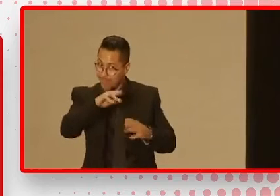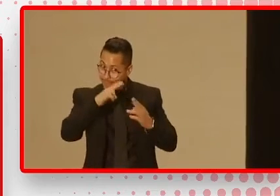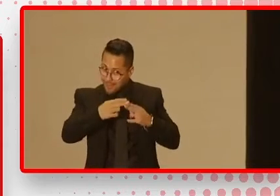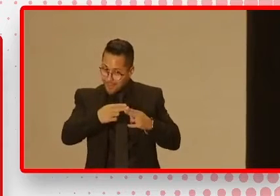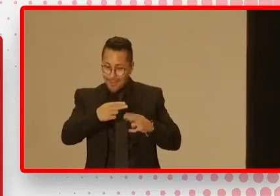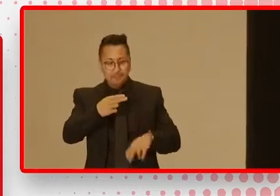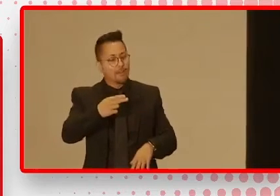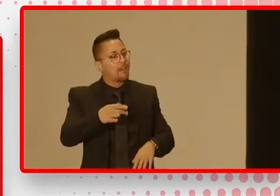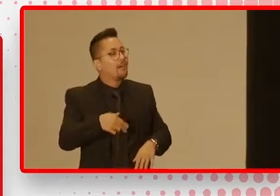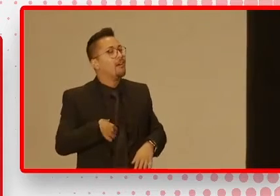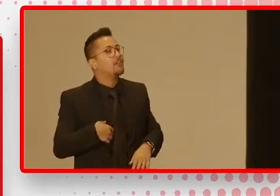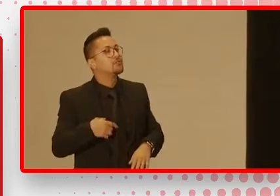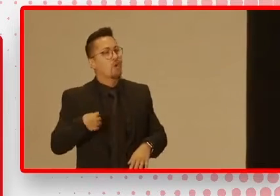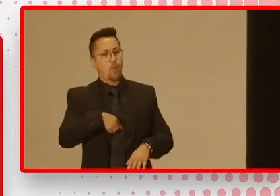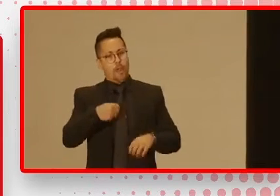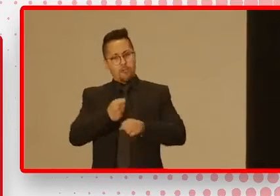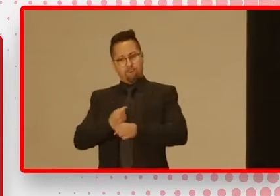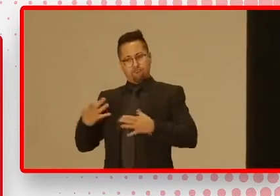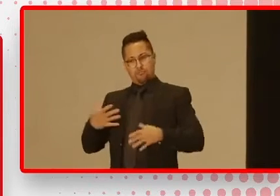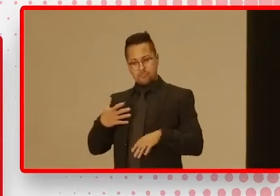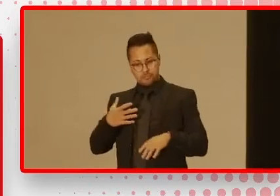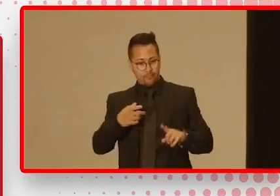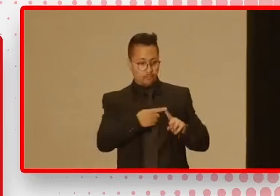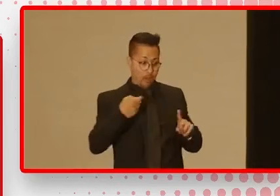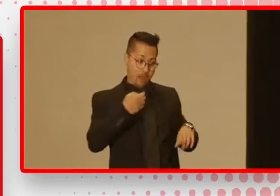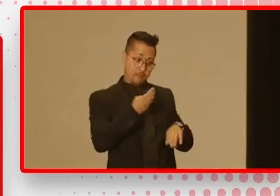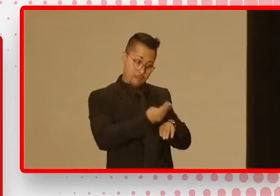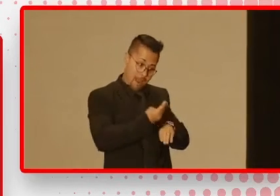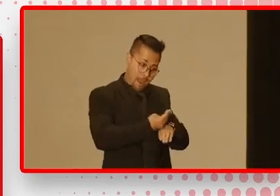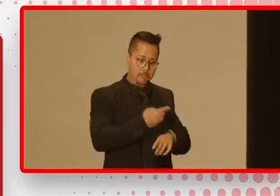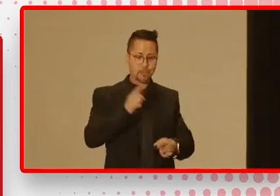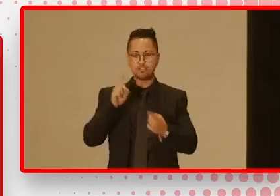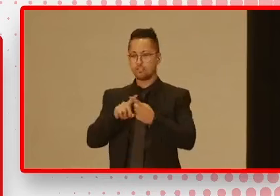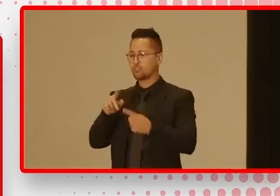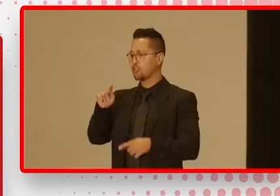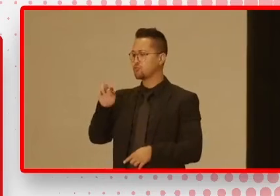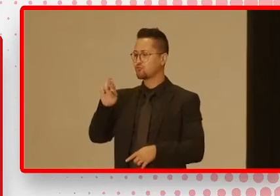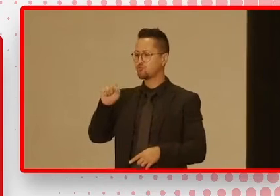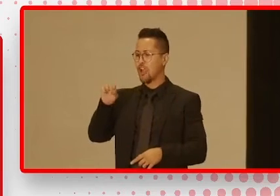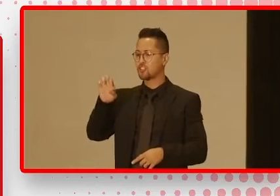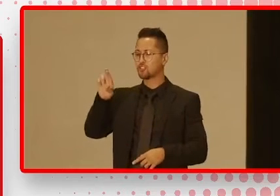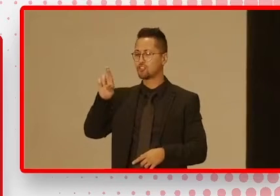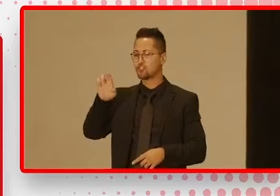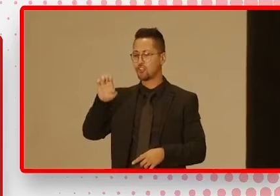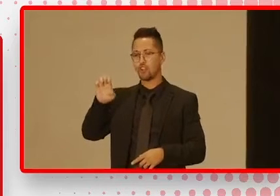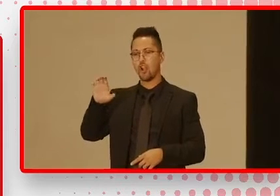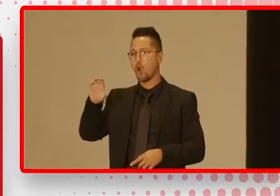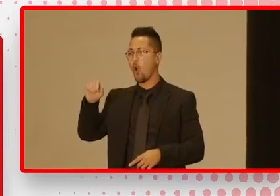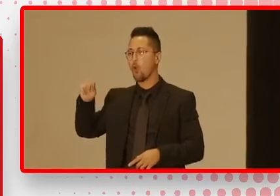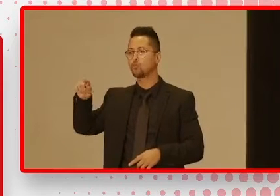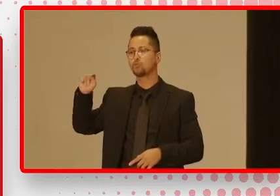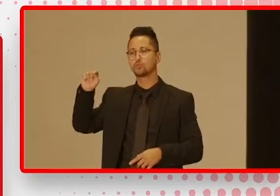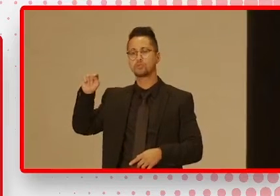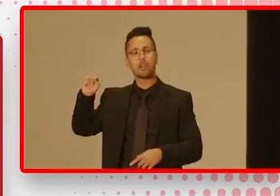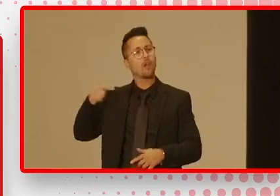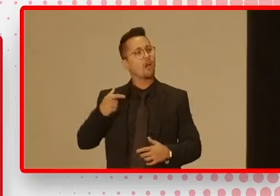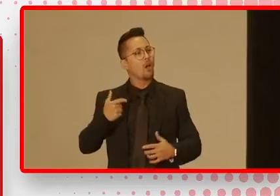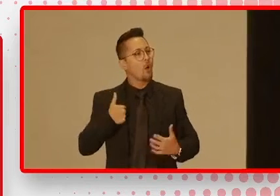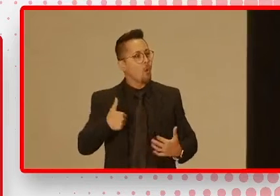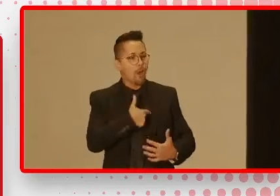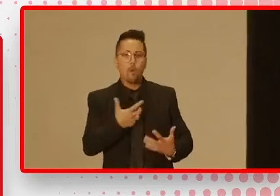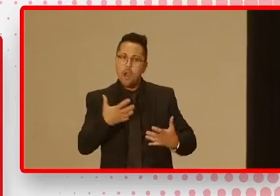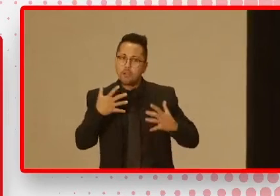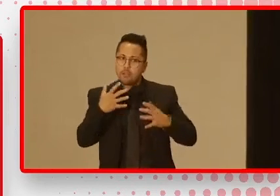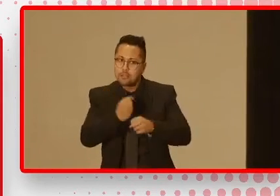expanded from Miami now to the Treasure Coast. We want to expand our